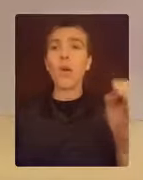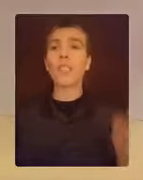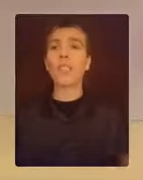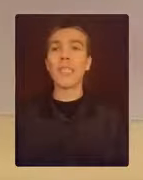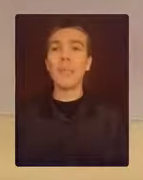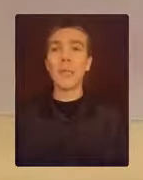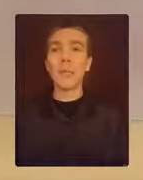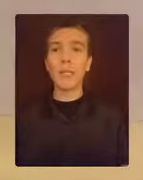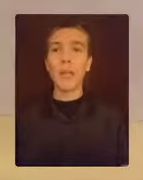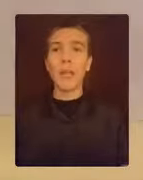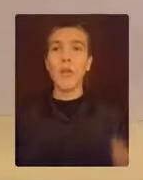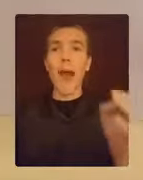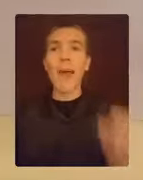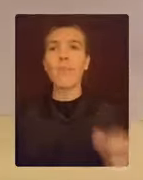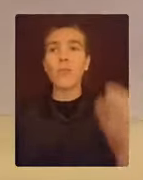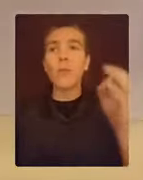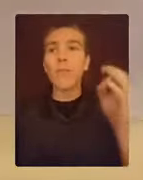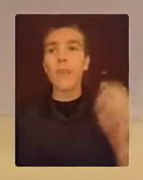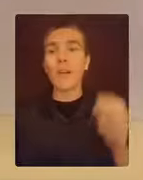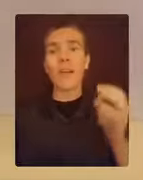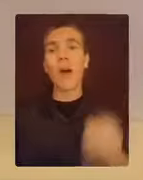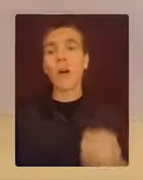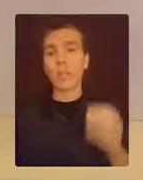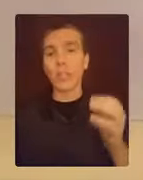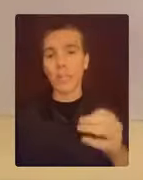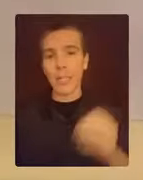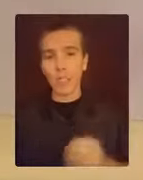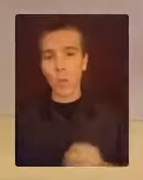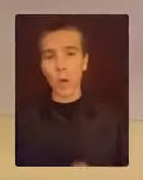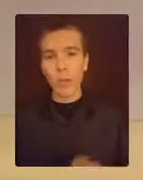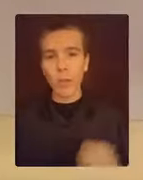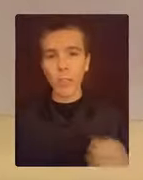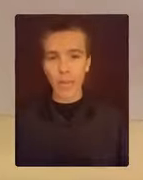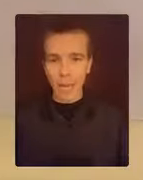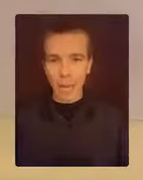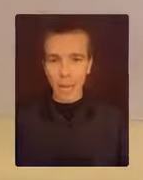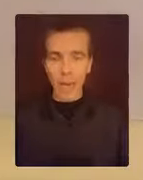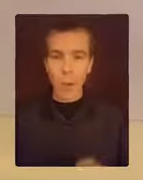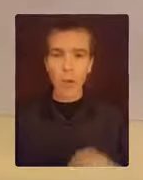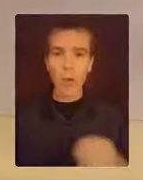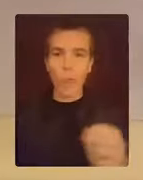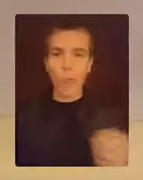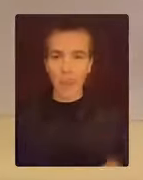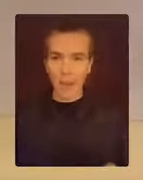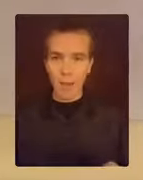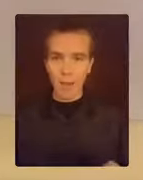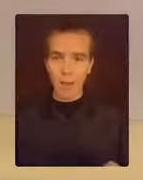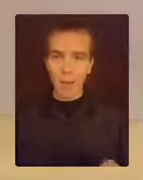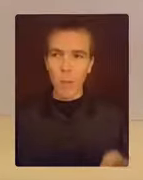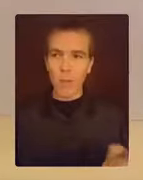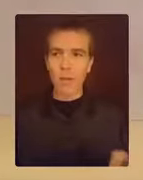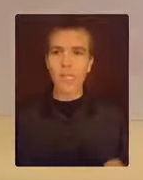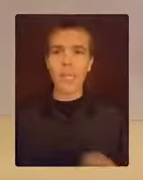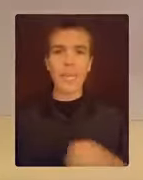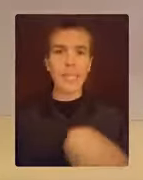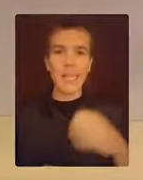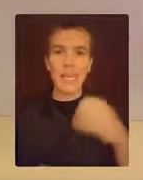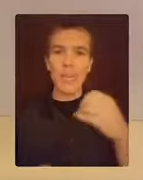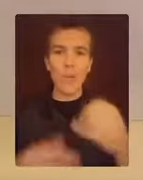you are asleep, you have to be very cautious as to what you say and what you think.